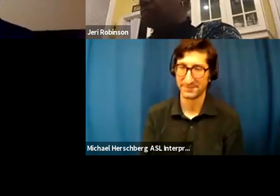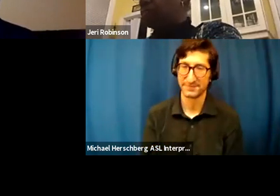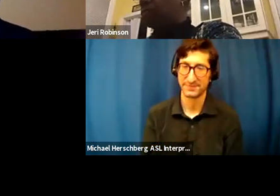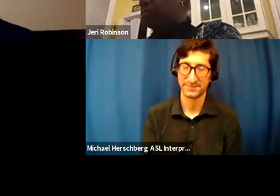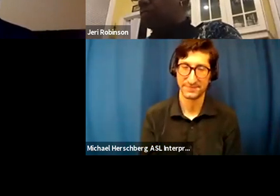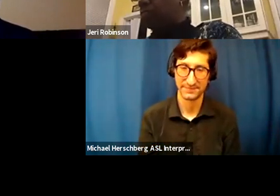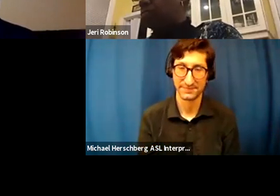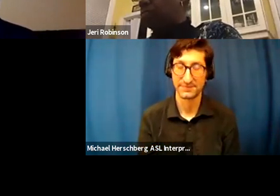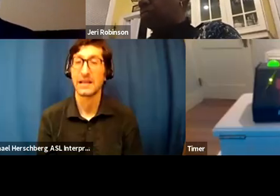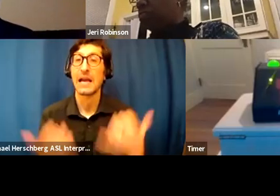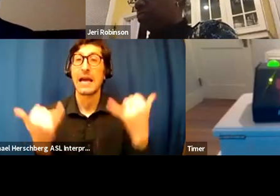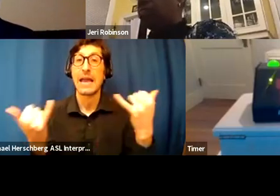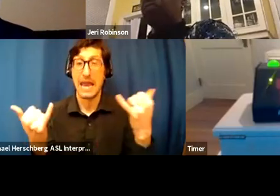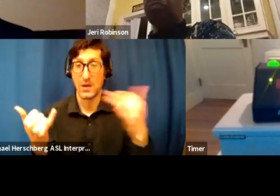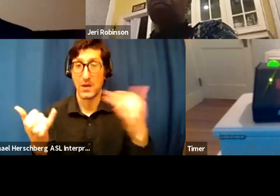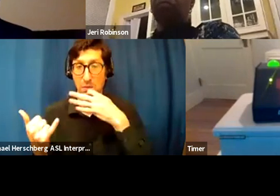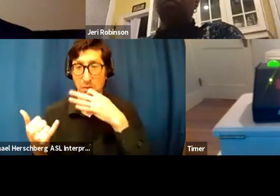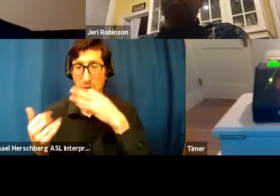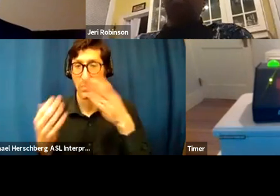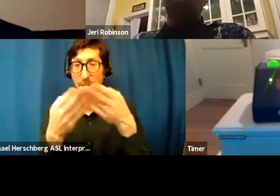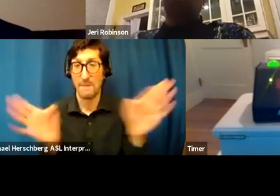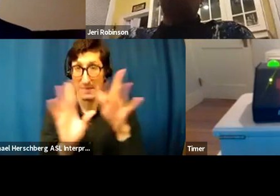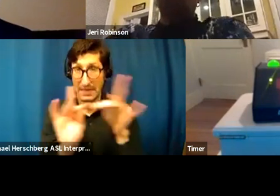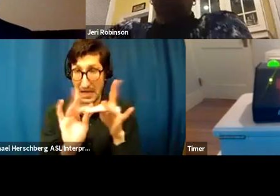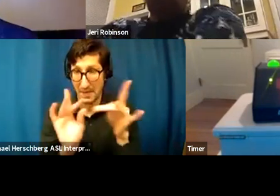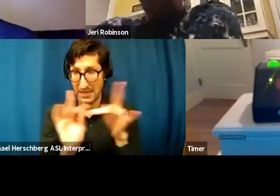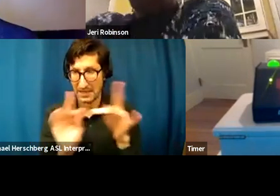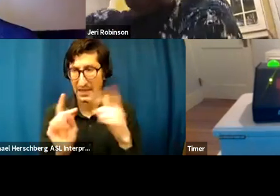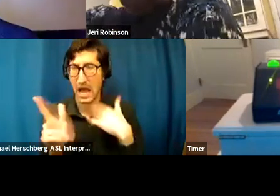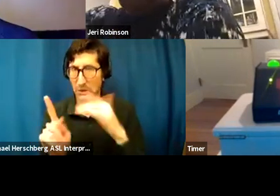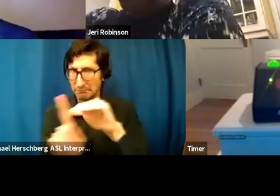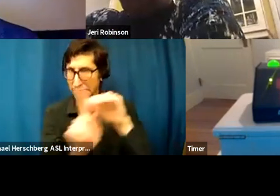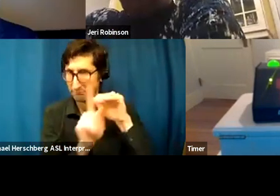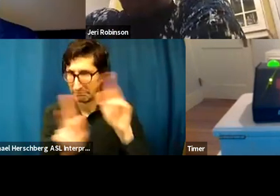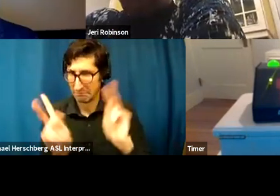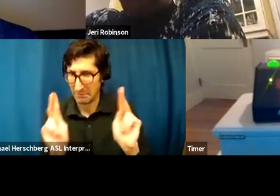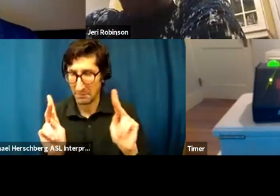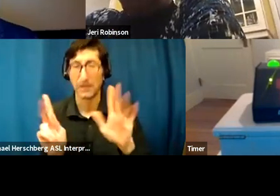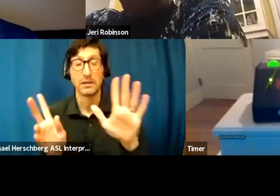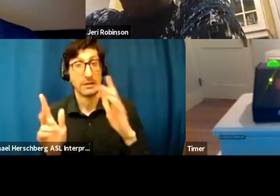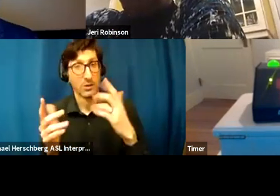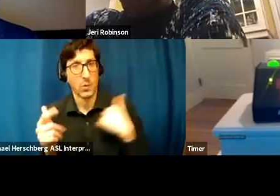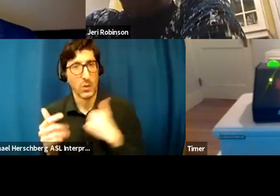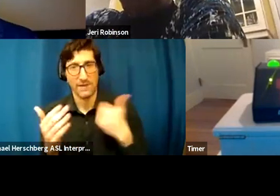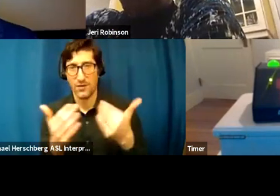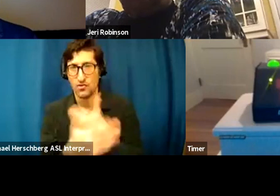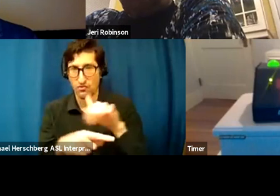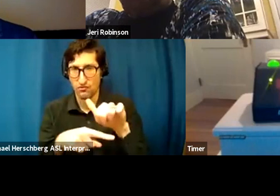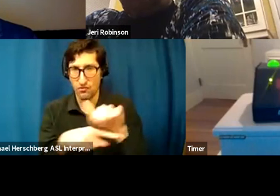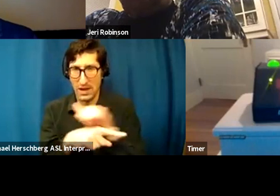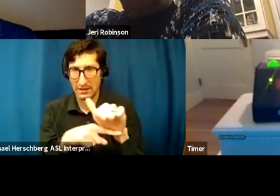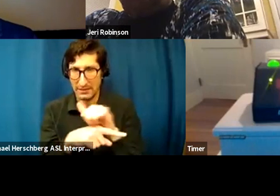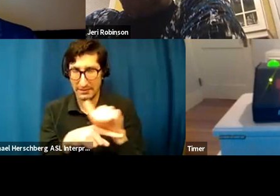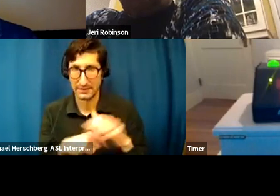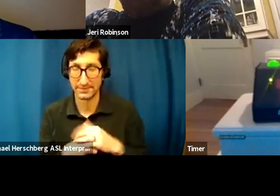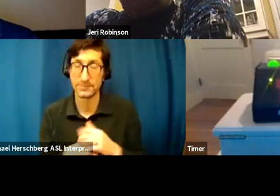As we move into public comment this evening, I just want to remind everybody about our new practice. And that is,